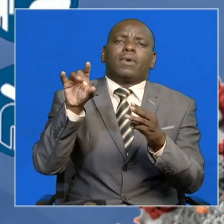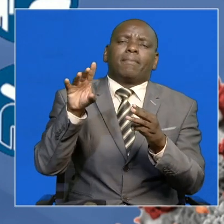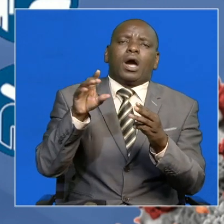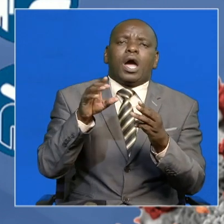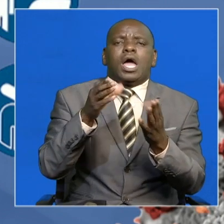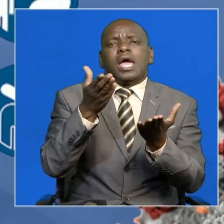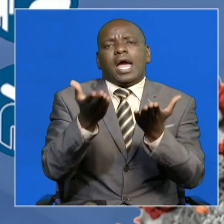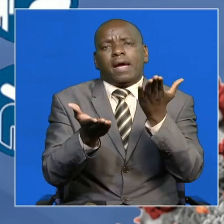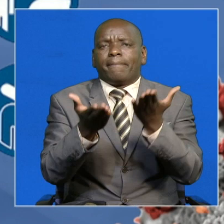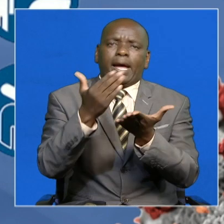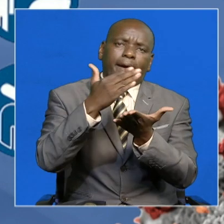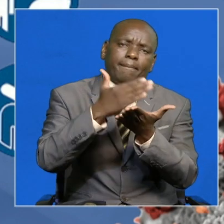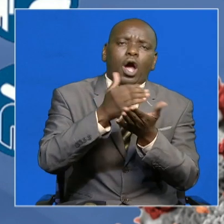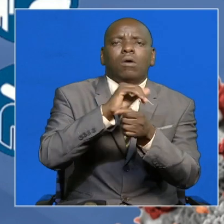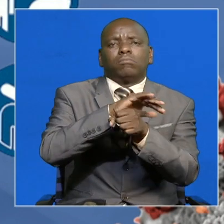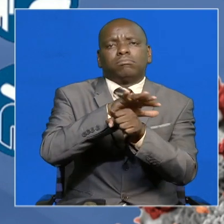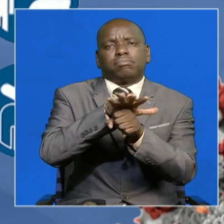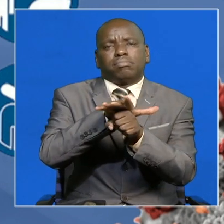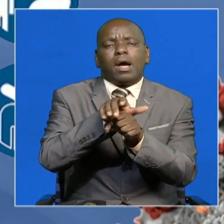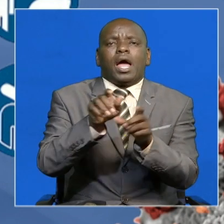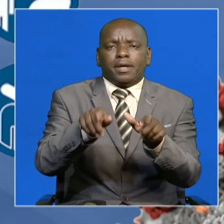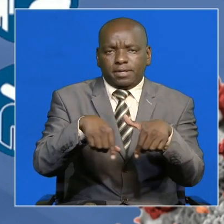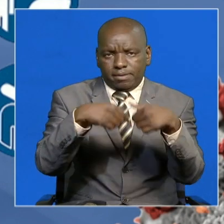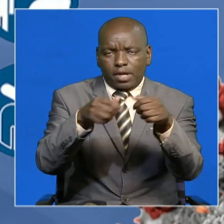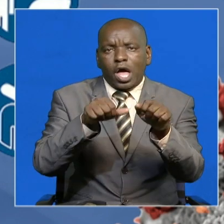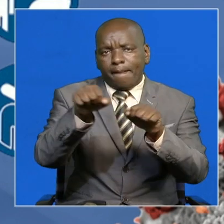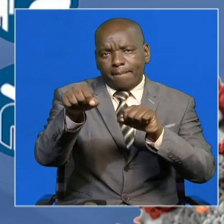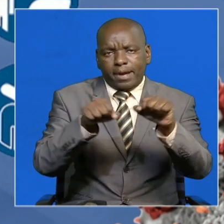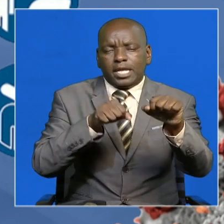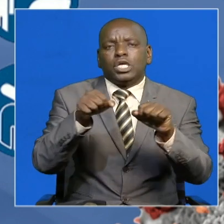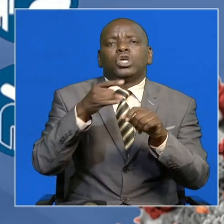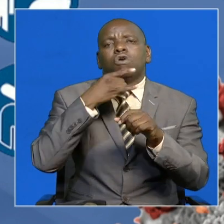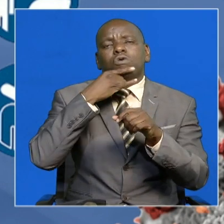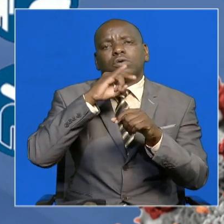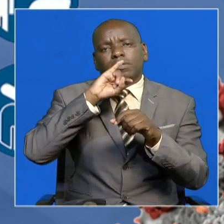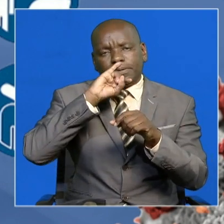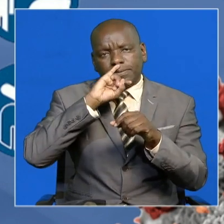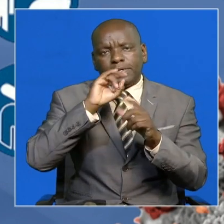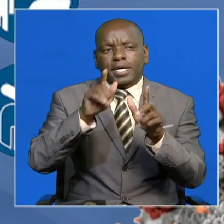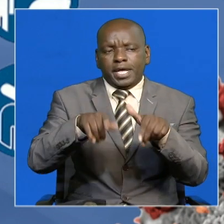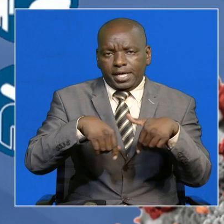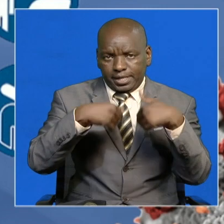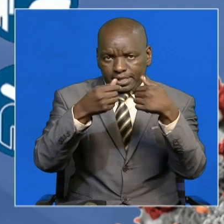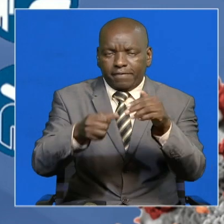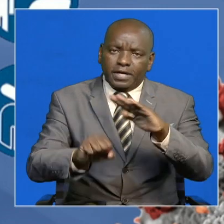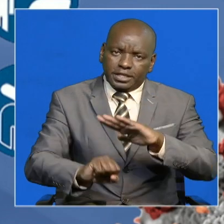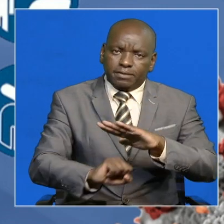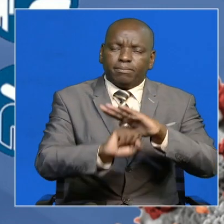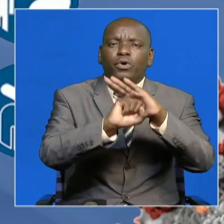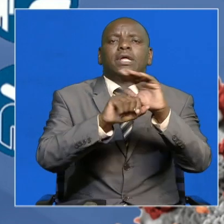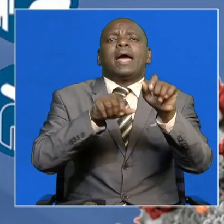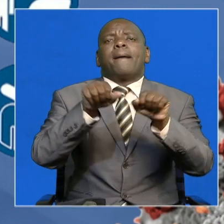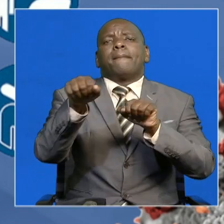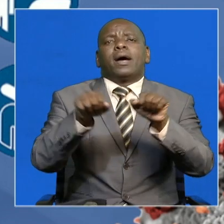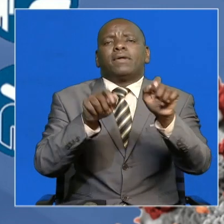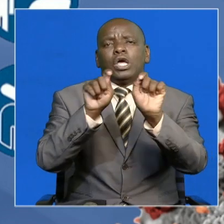severe COVID-19 symptoms. These are admitted and managed in hospitals where they receive supportive management